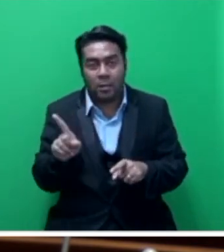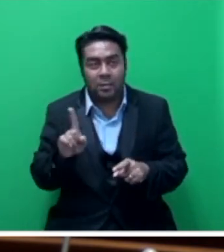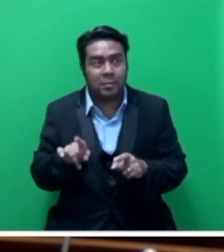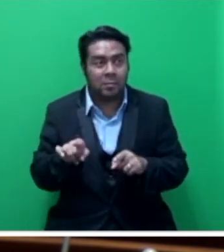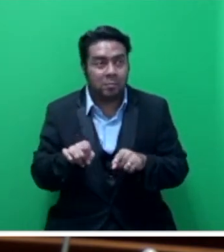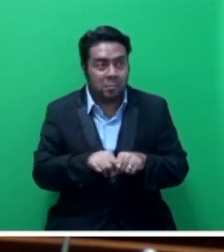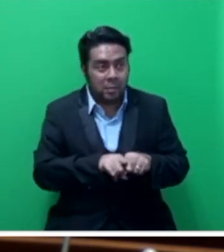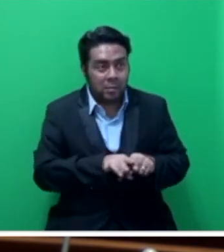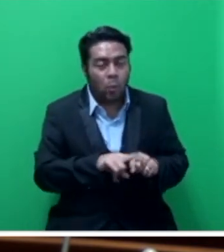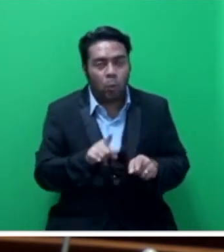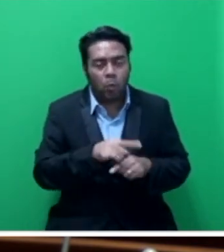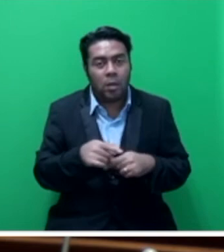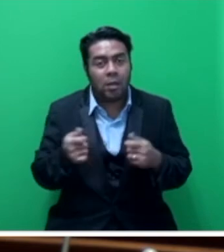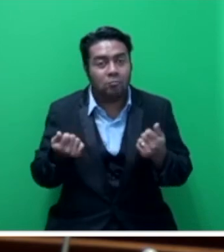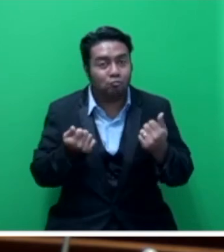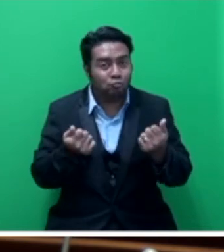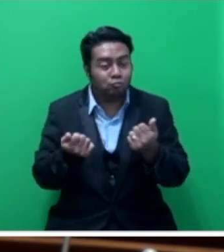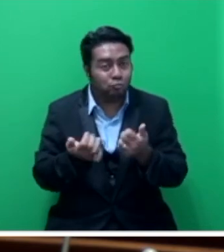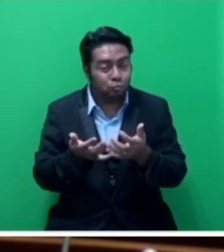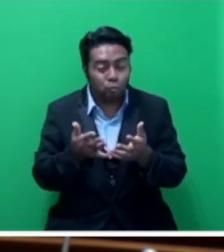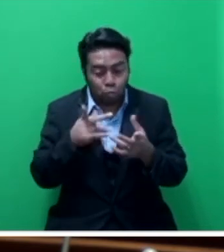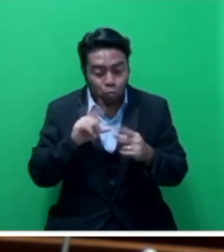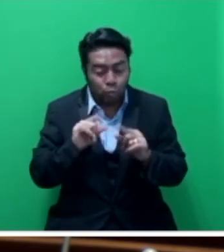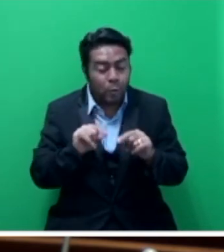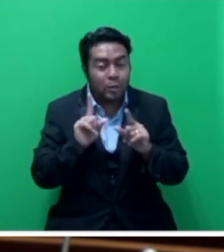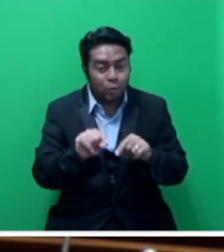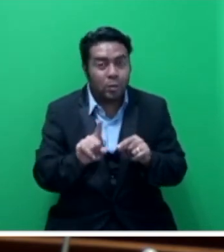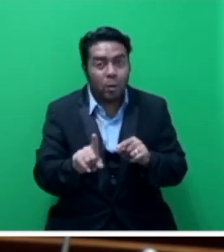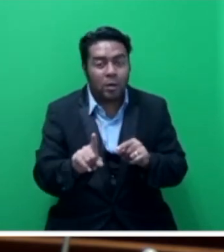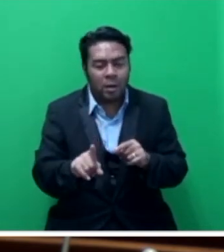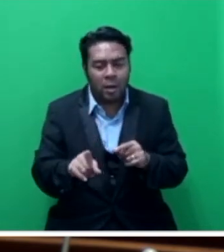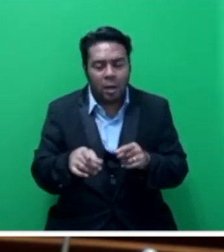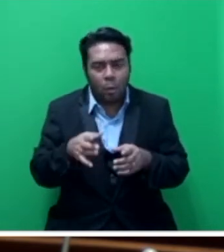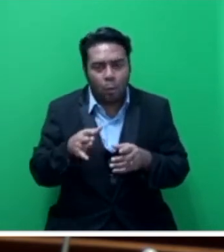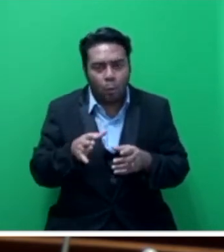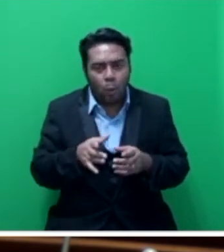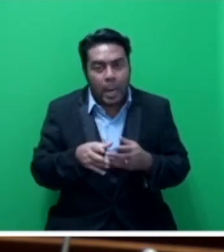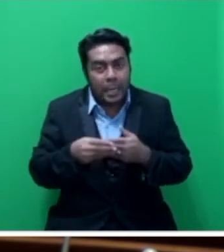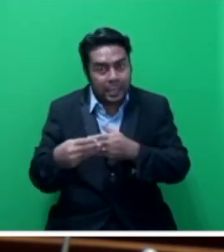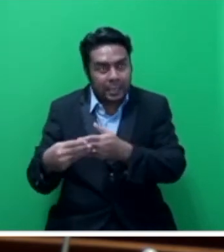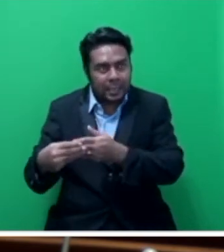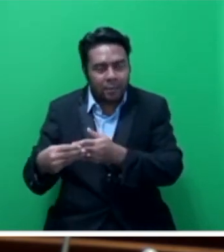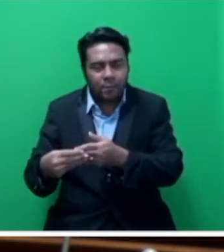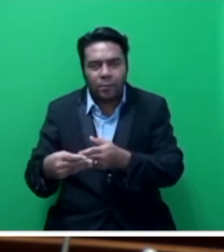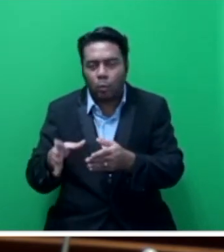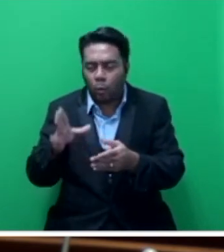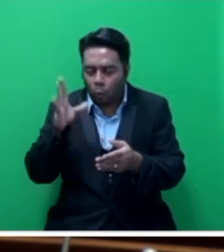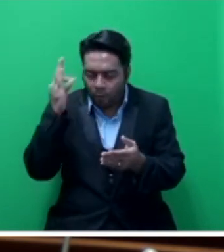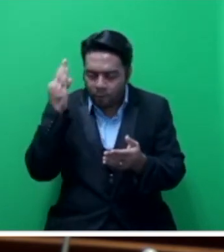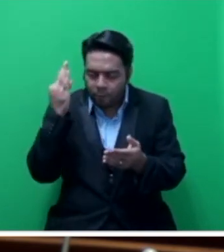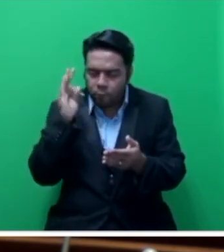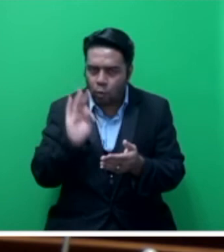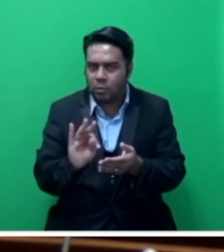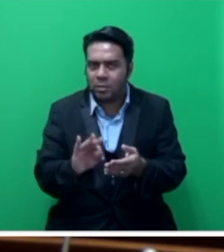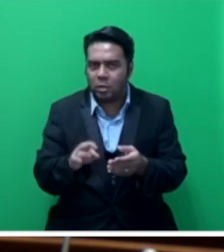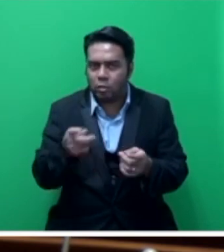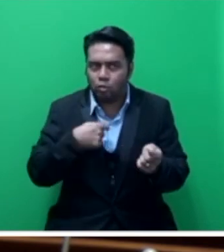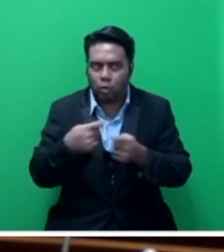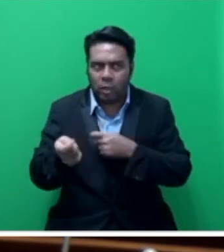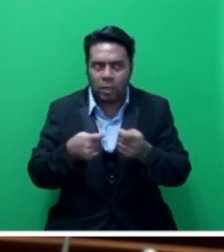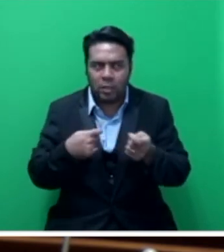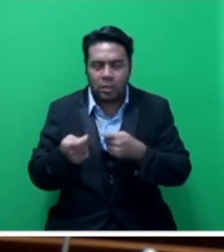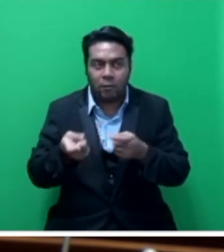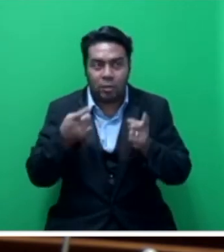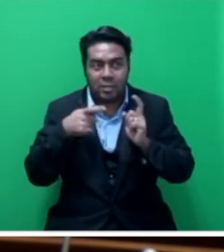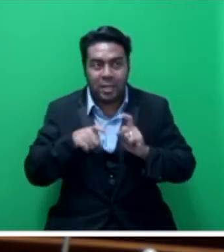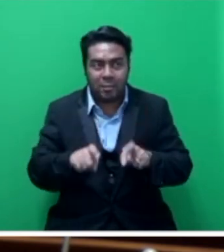driving a transformative approach that mutually enforces trade, climate, and environmental policy with